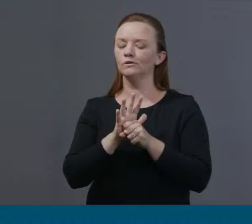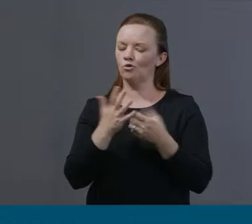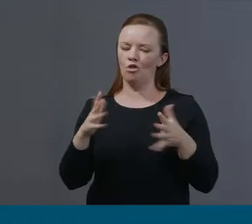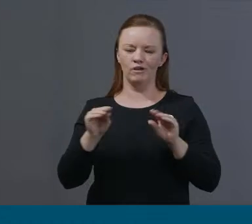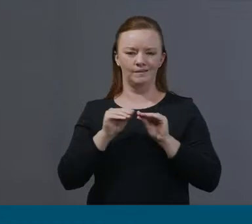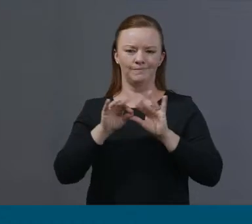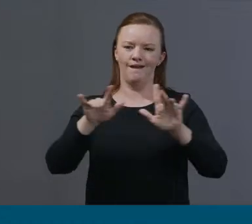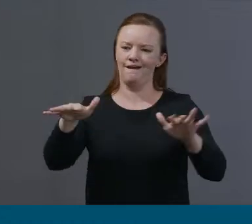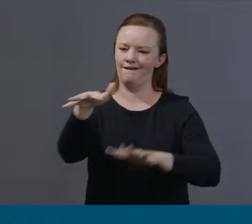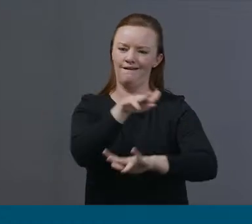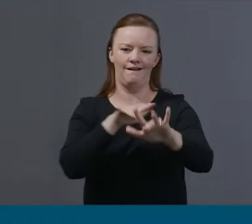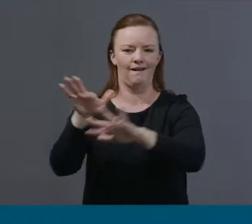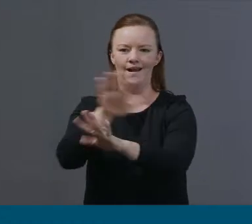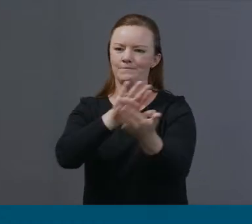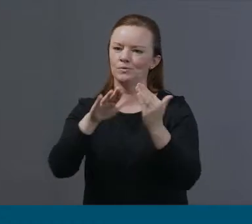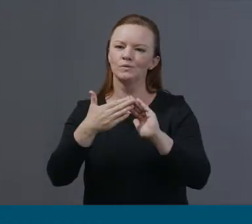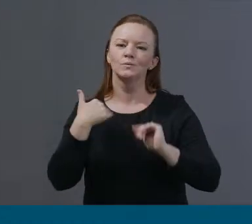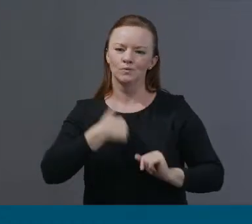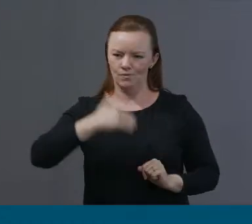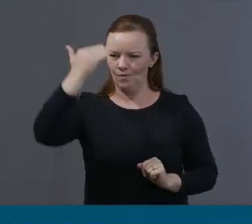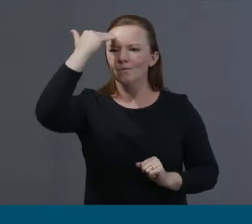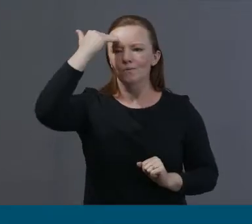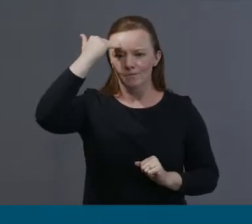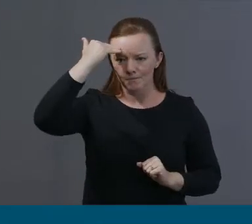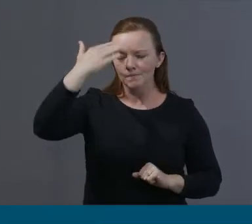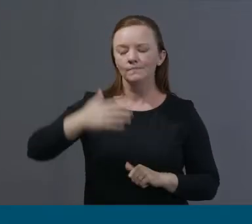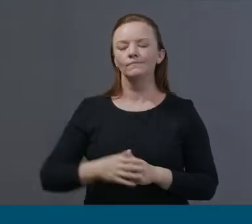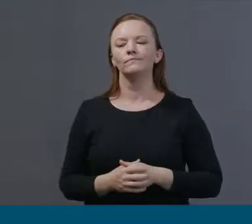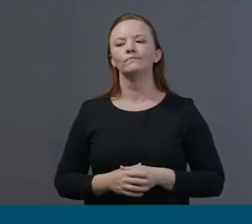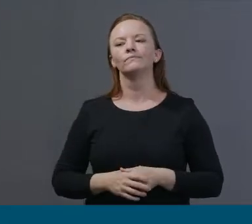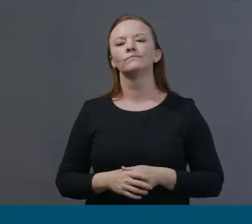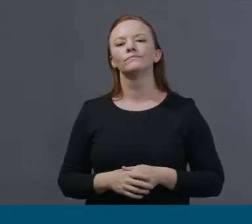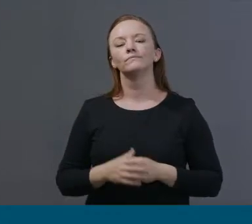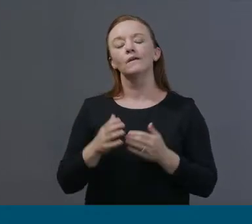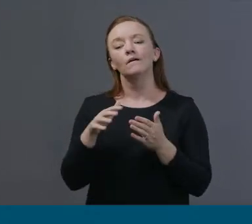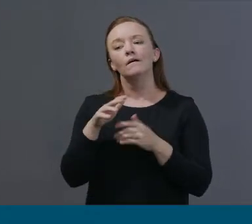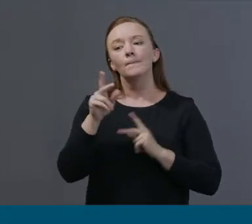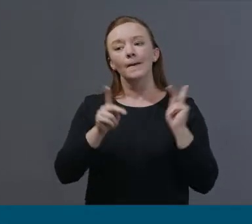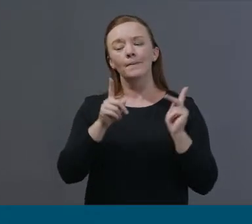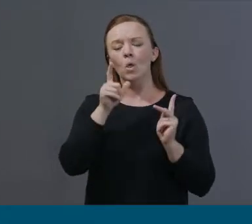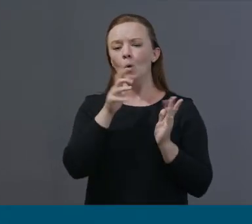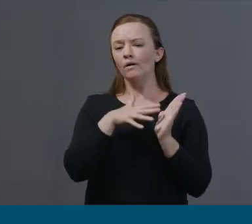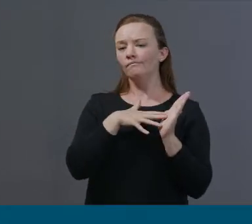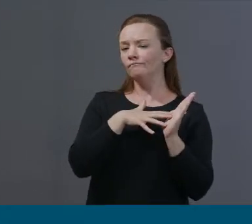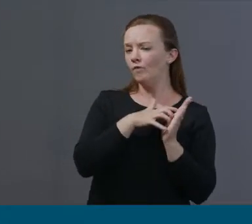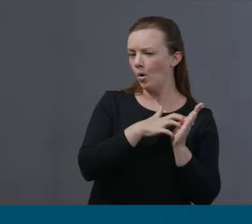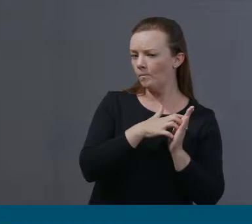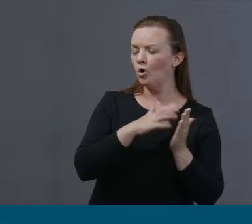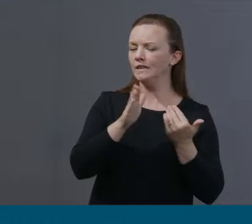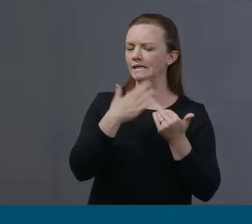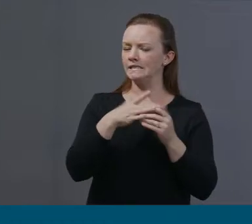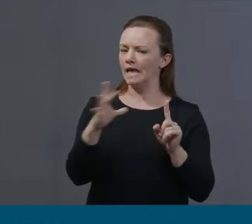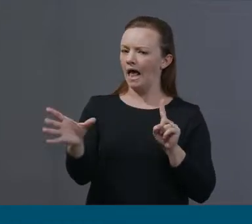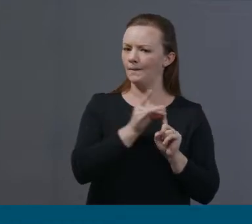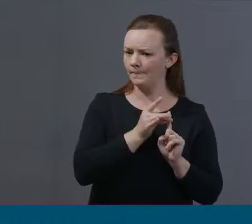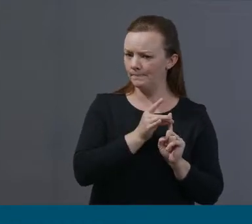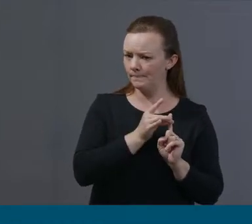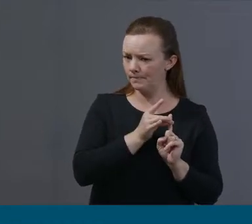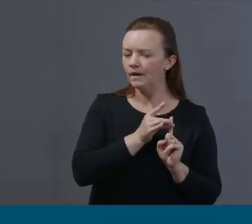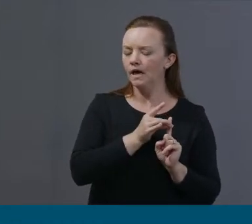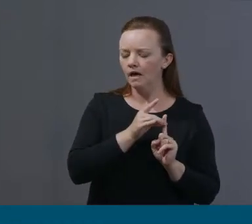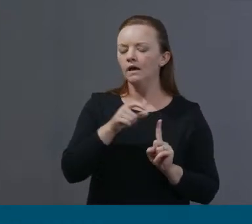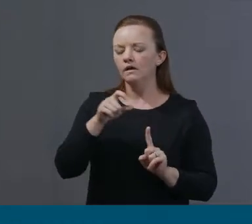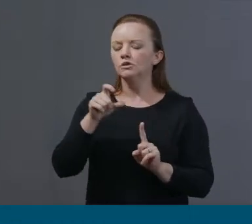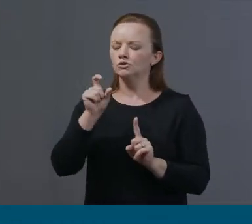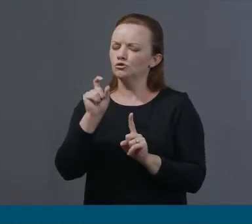that fall into that category of a certain age bracket with underlying health conditions, should limit